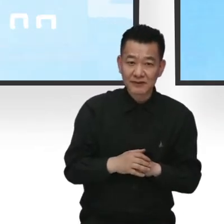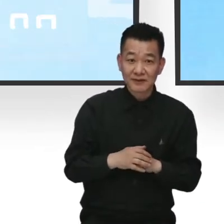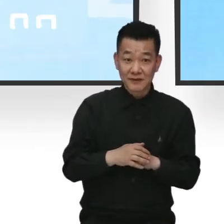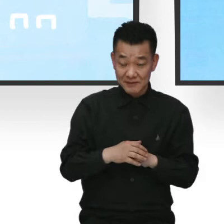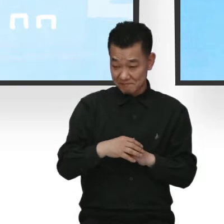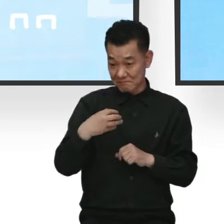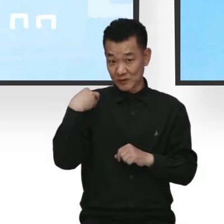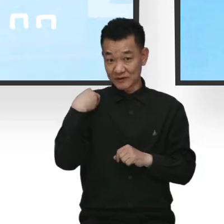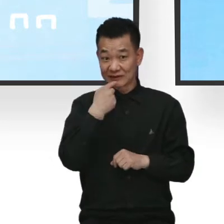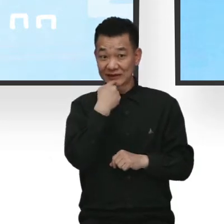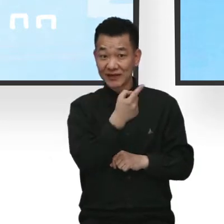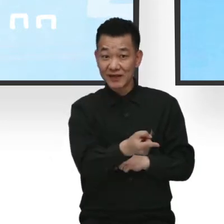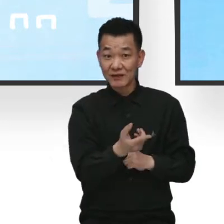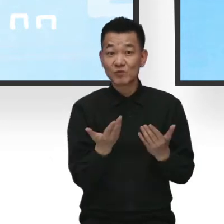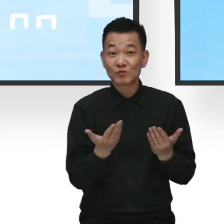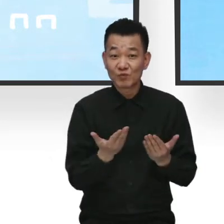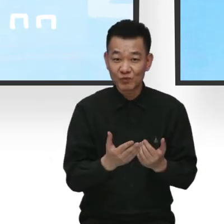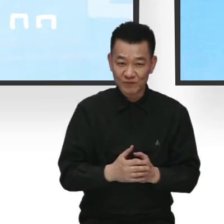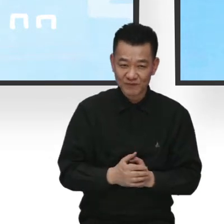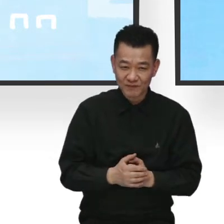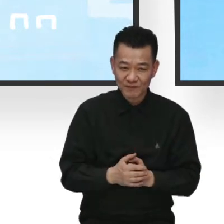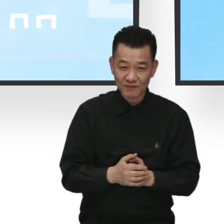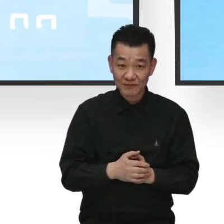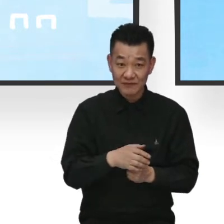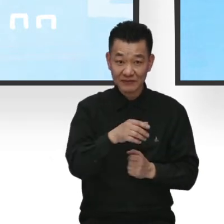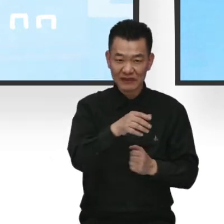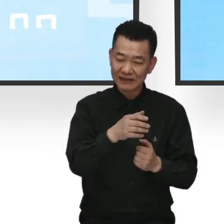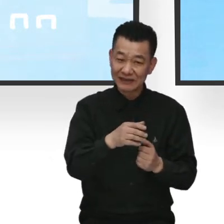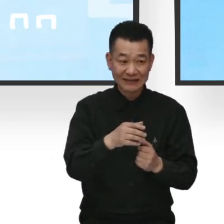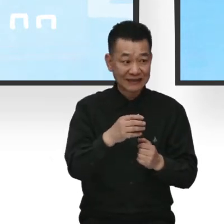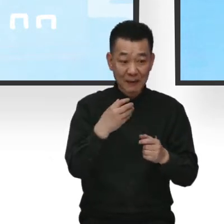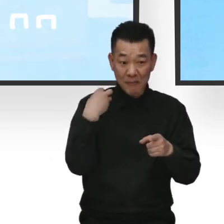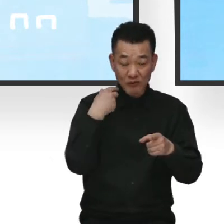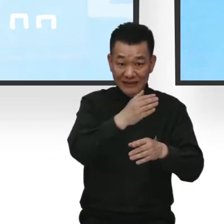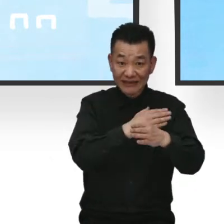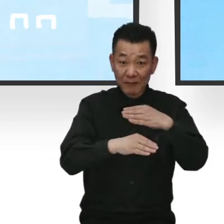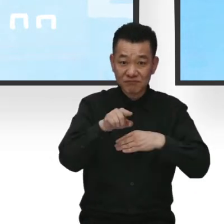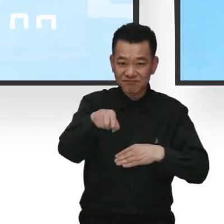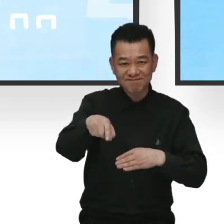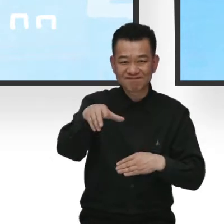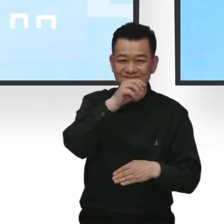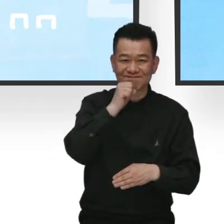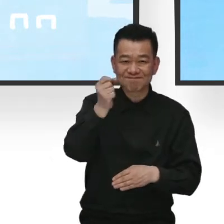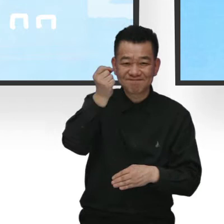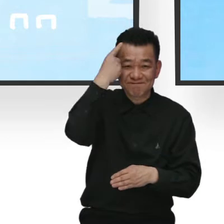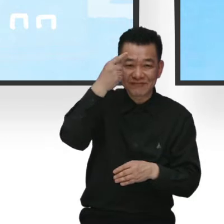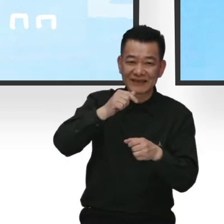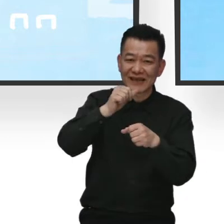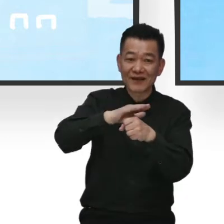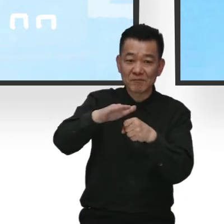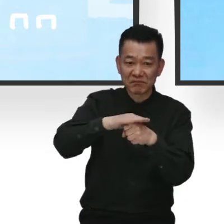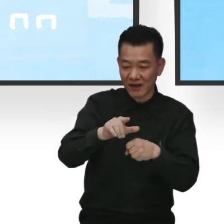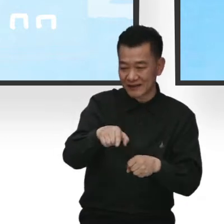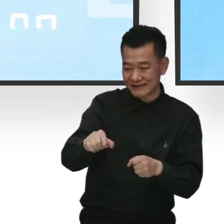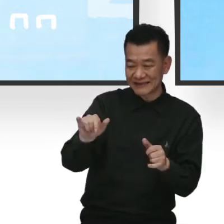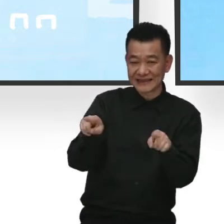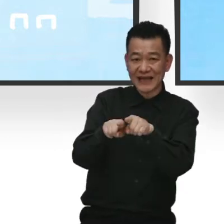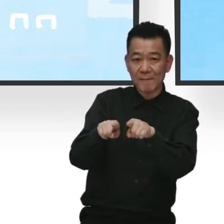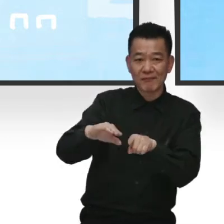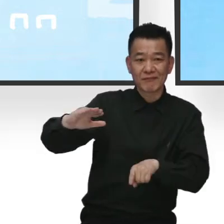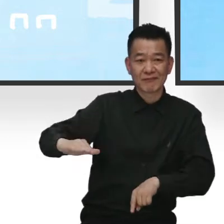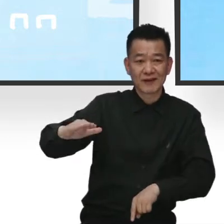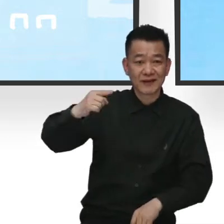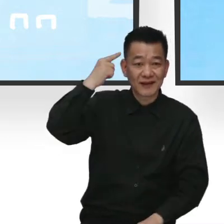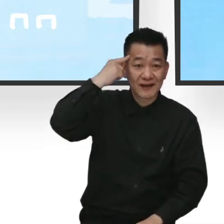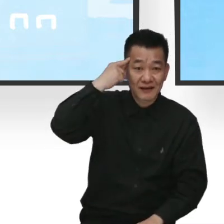the problem was the owner of the fast food chain. The owner, who lacked understanding of persons with disabilities, said that he would